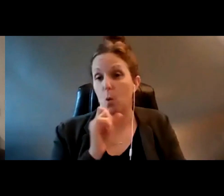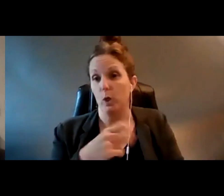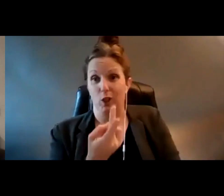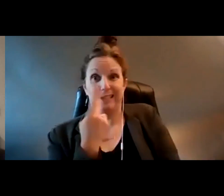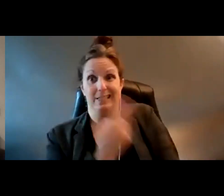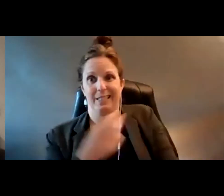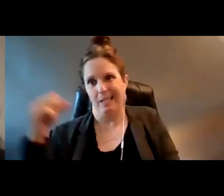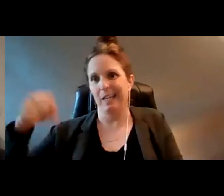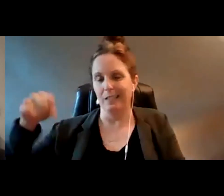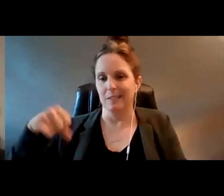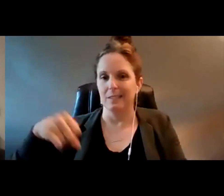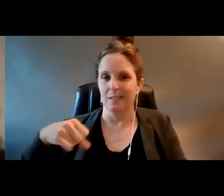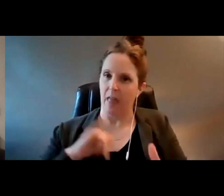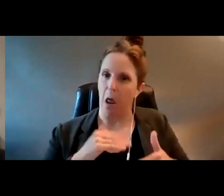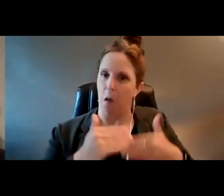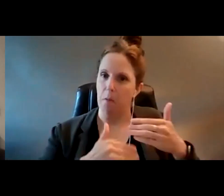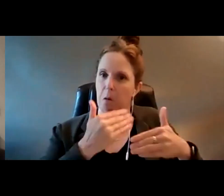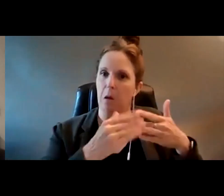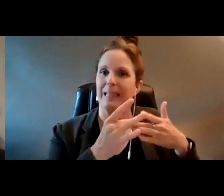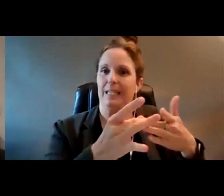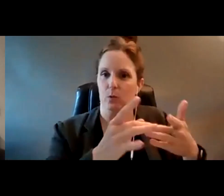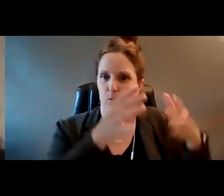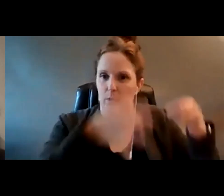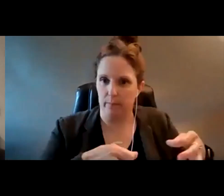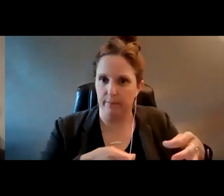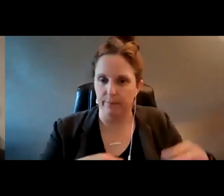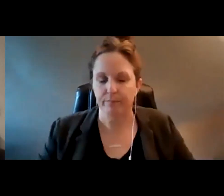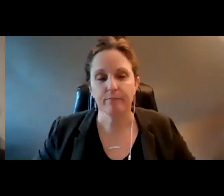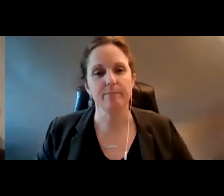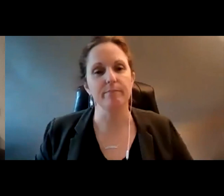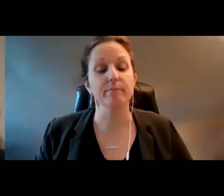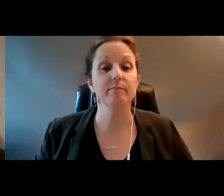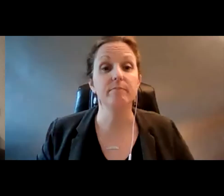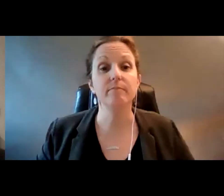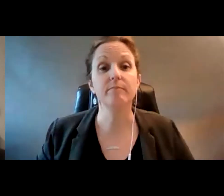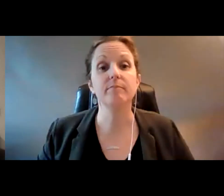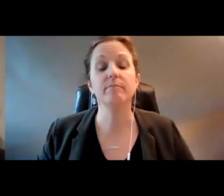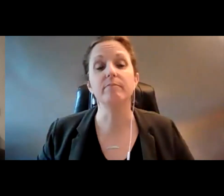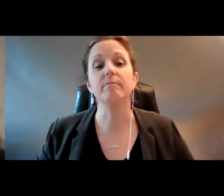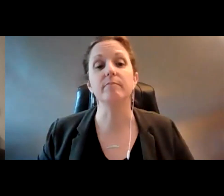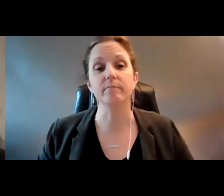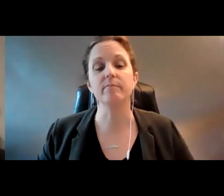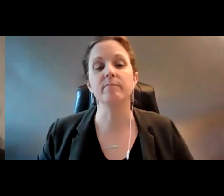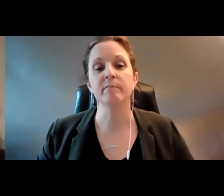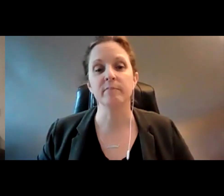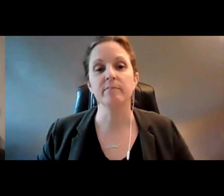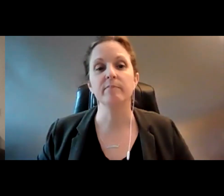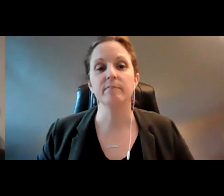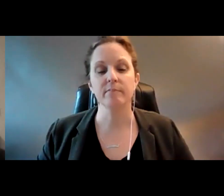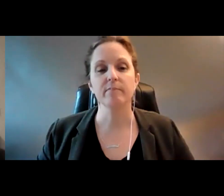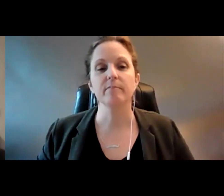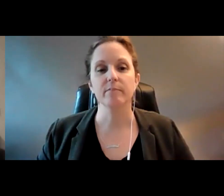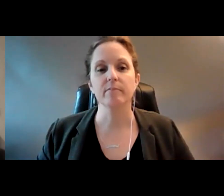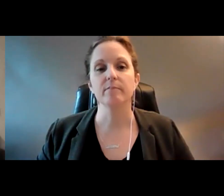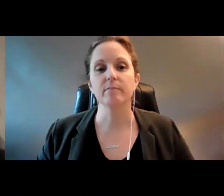with the help of their CHW, to identify the smoking cessation as a goal. So